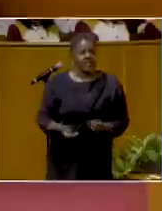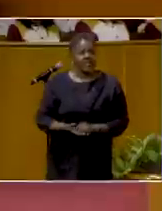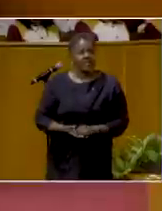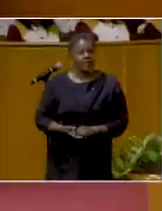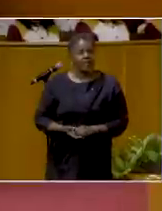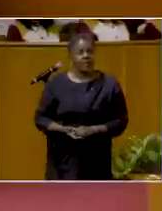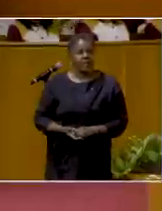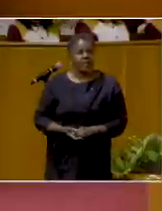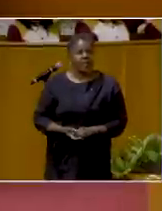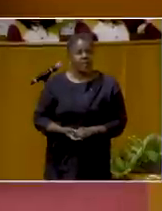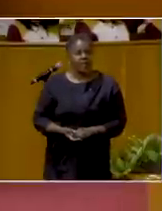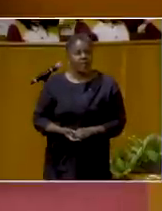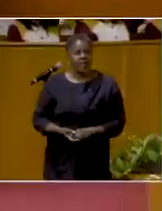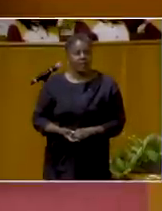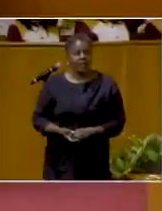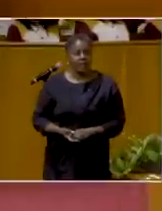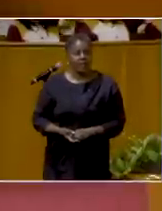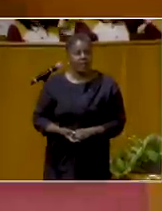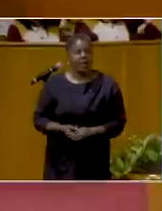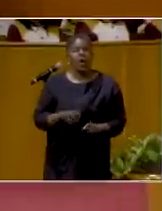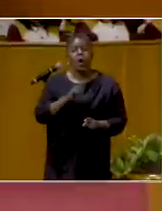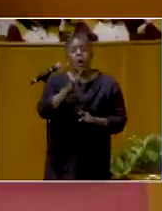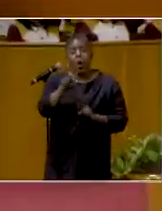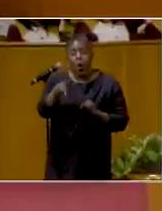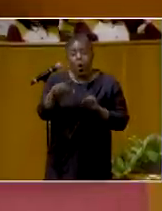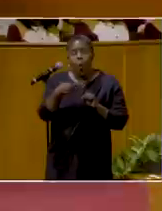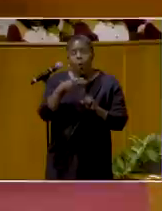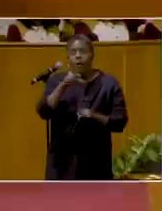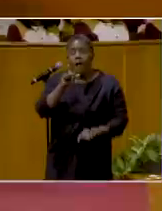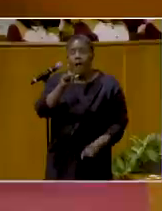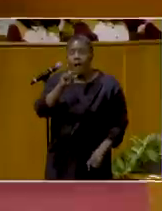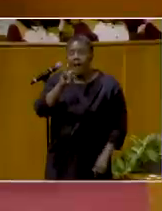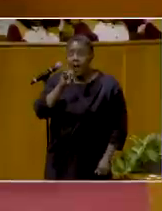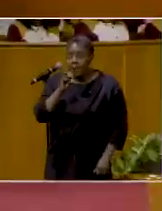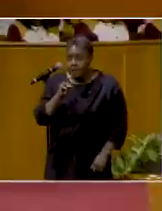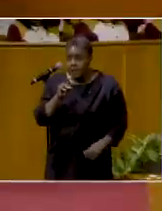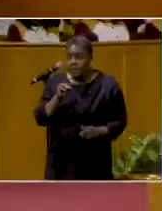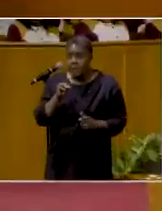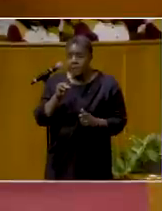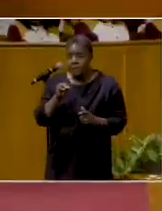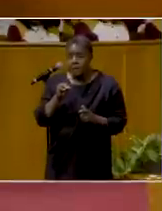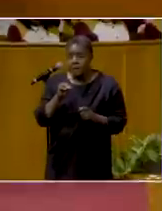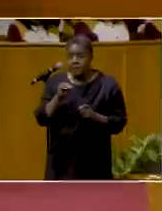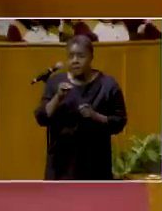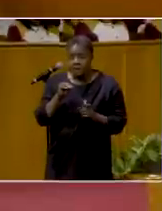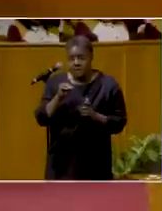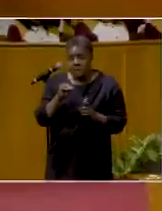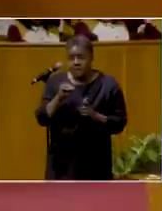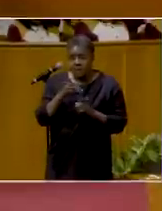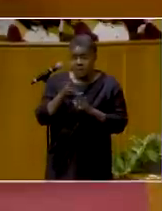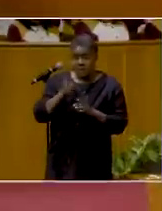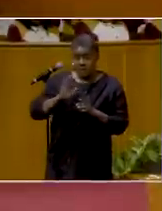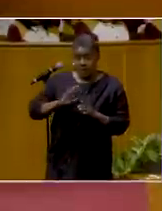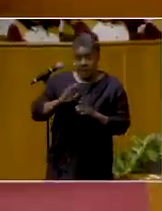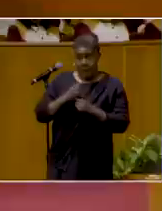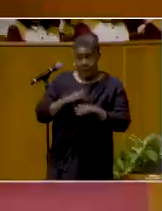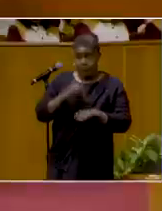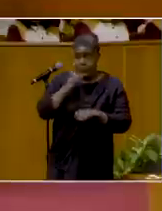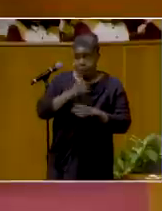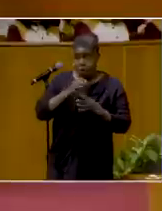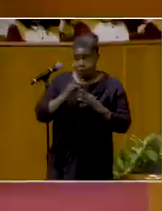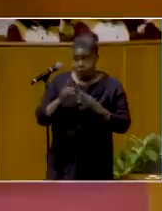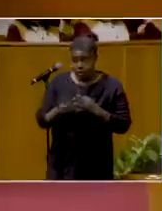So when Adam chooses incorrectly, God puts in